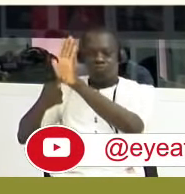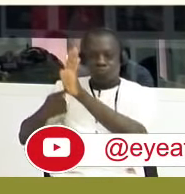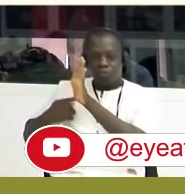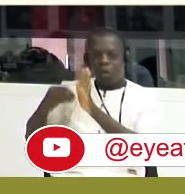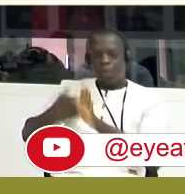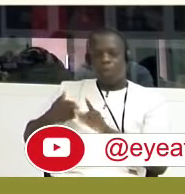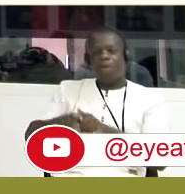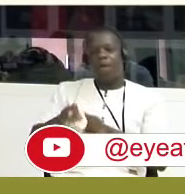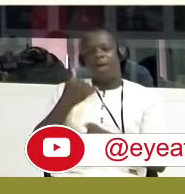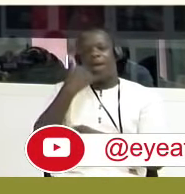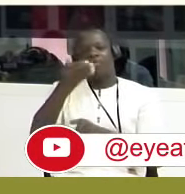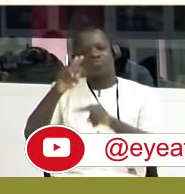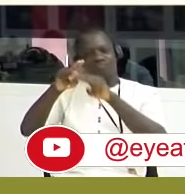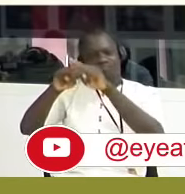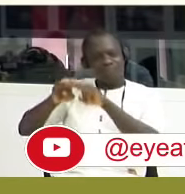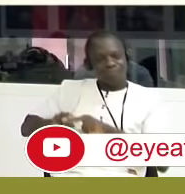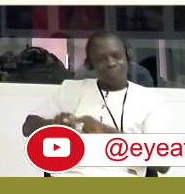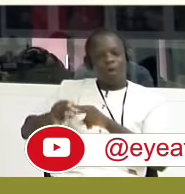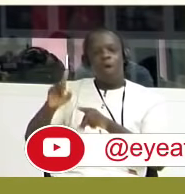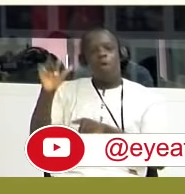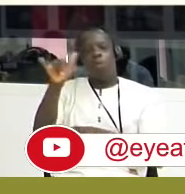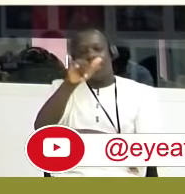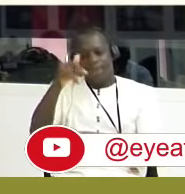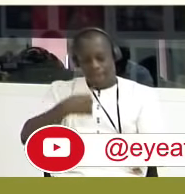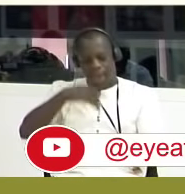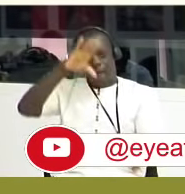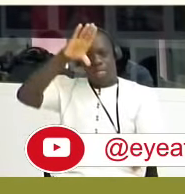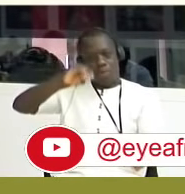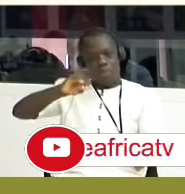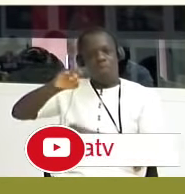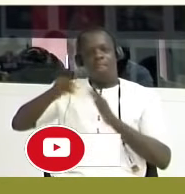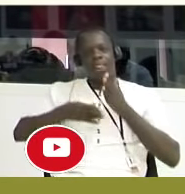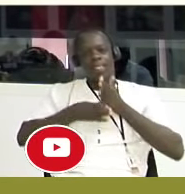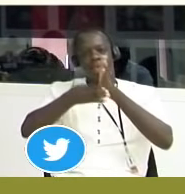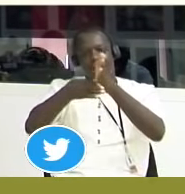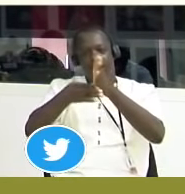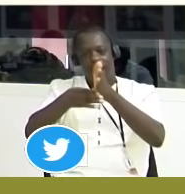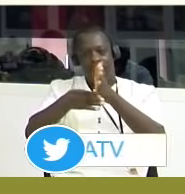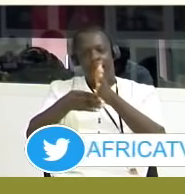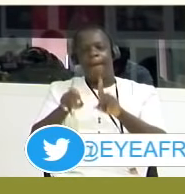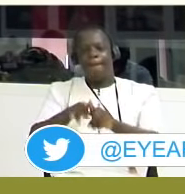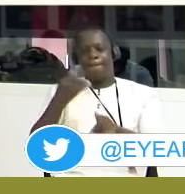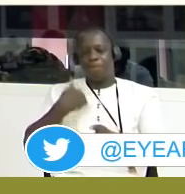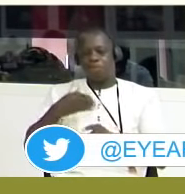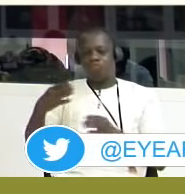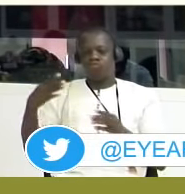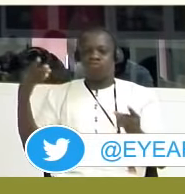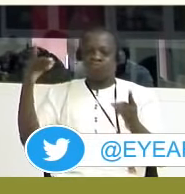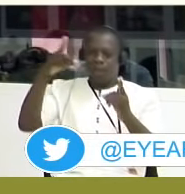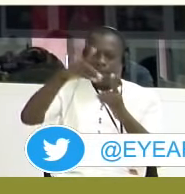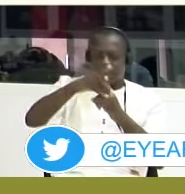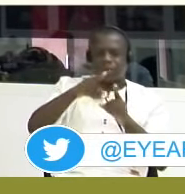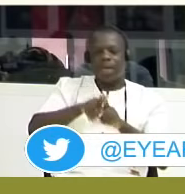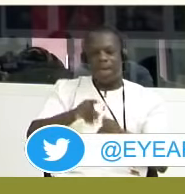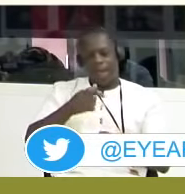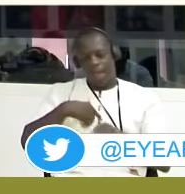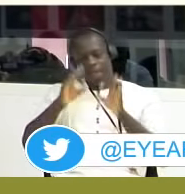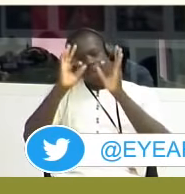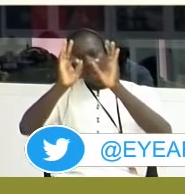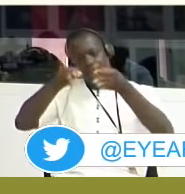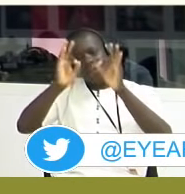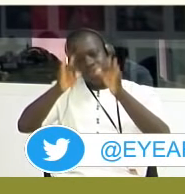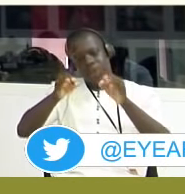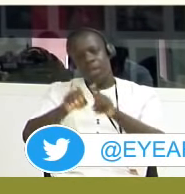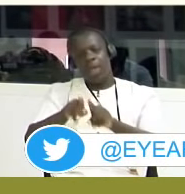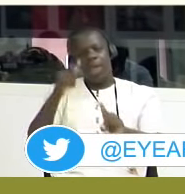floor, which I did as the head of the delegation. And I explained the purpose of